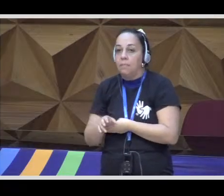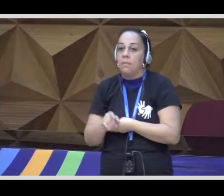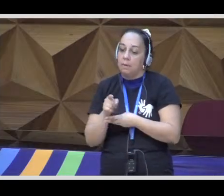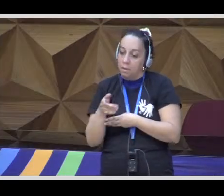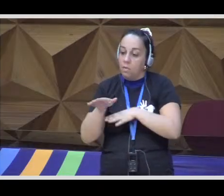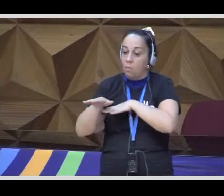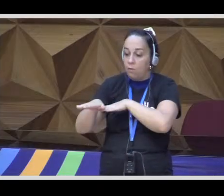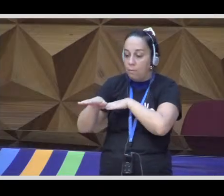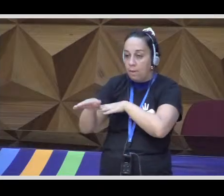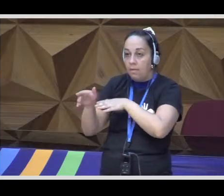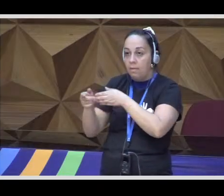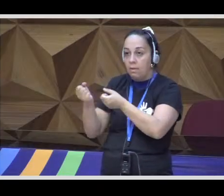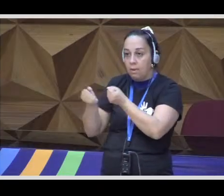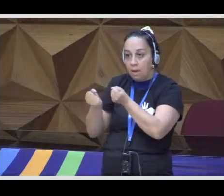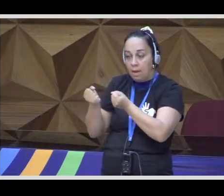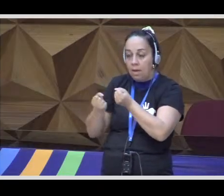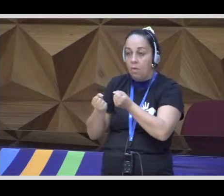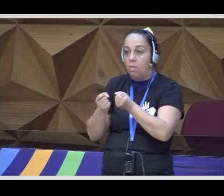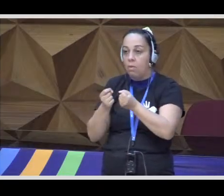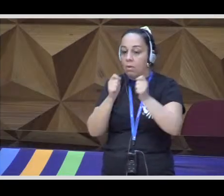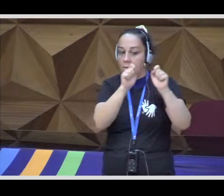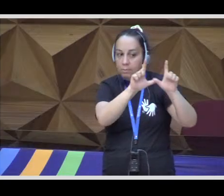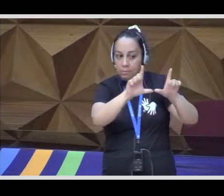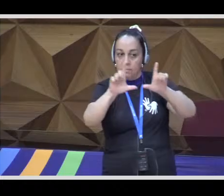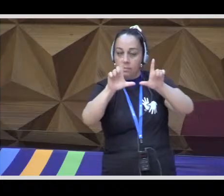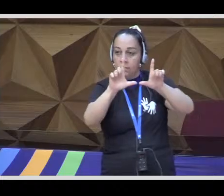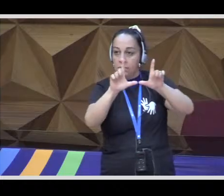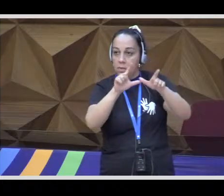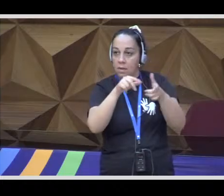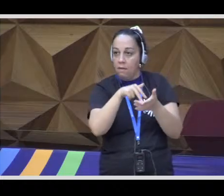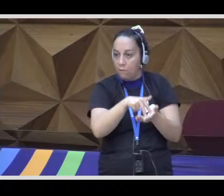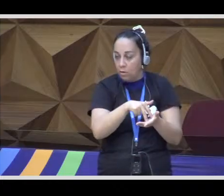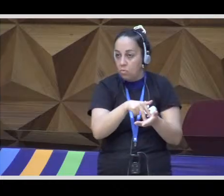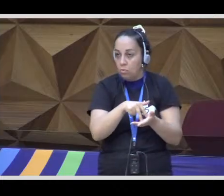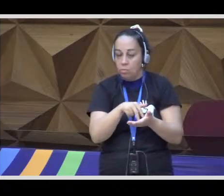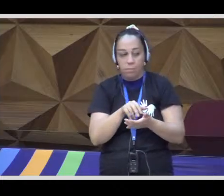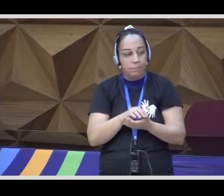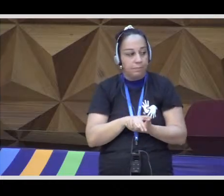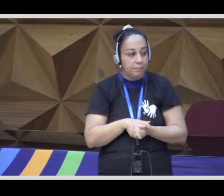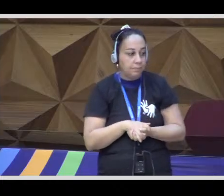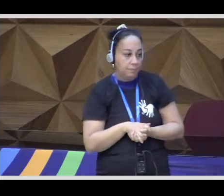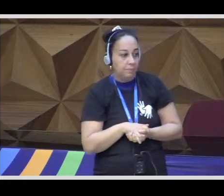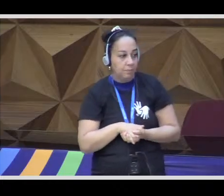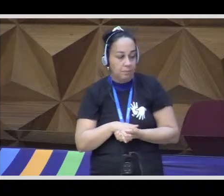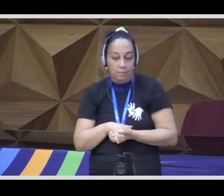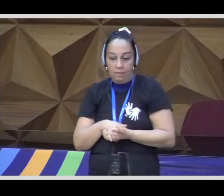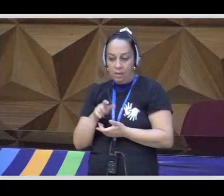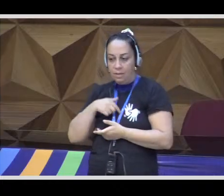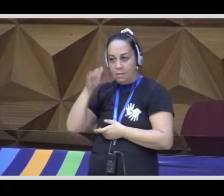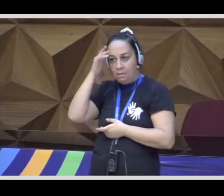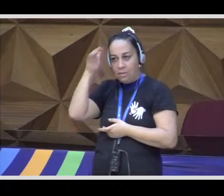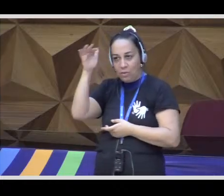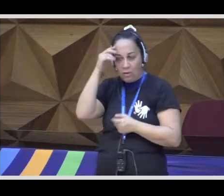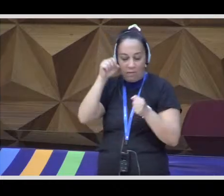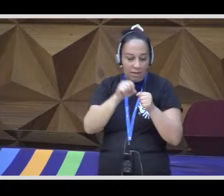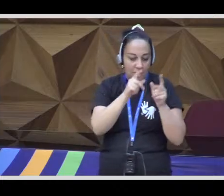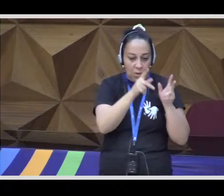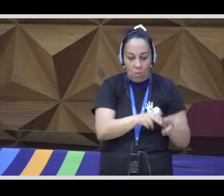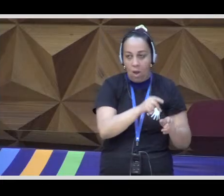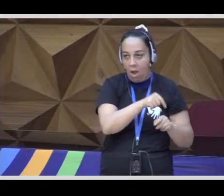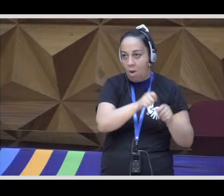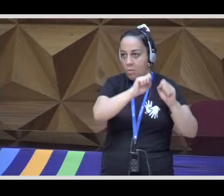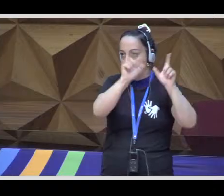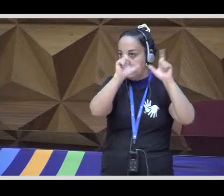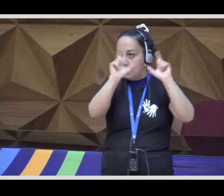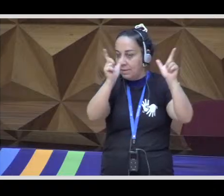So we spent a lot more time on my project doing motion sickness than I thought we would at the beginning because it turns out to be an interesting issue. So there are